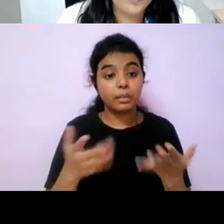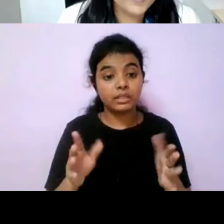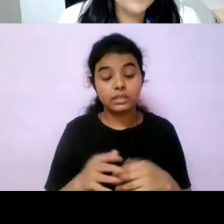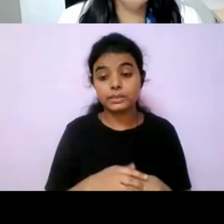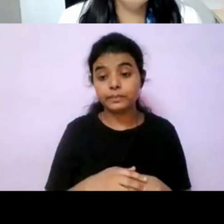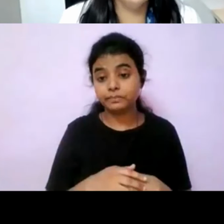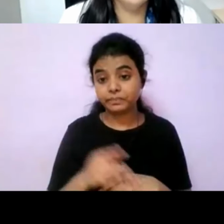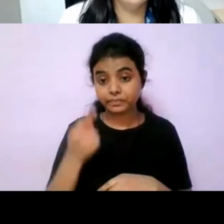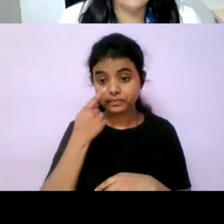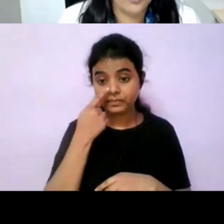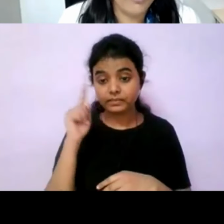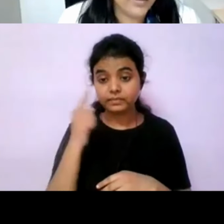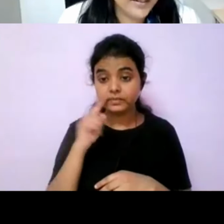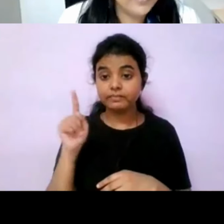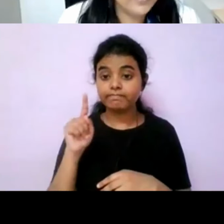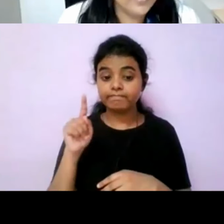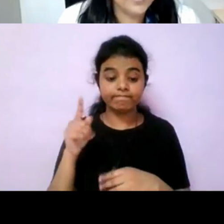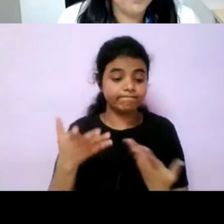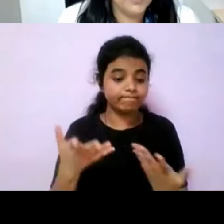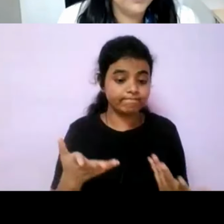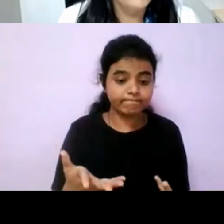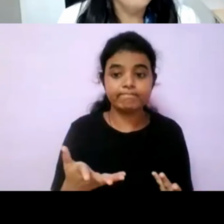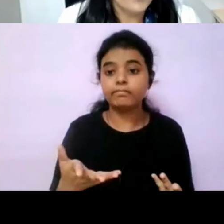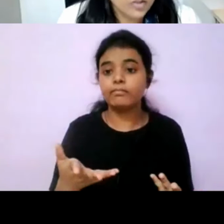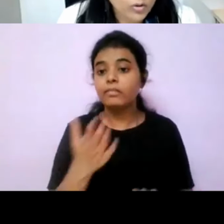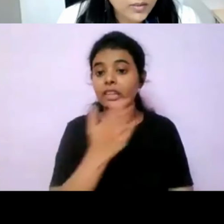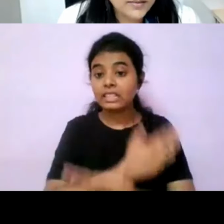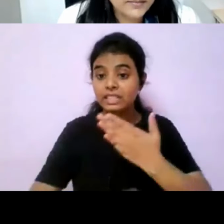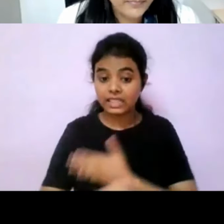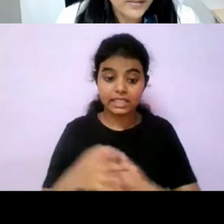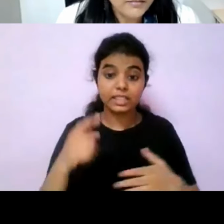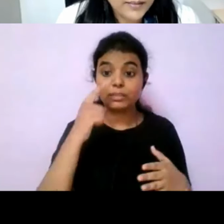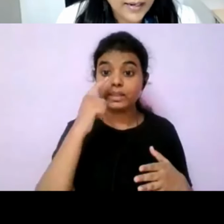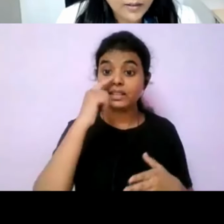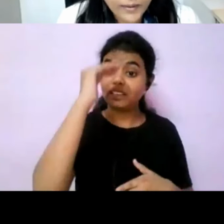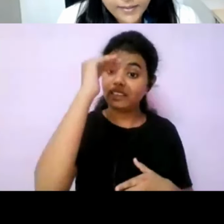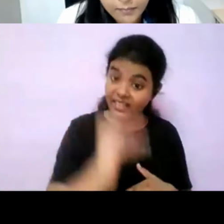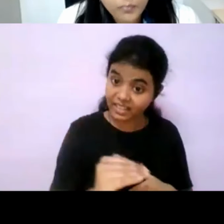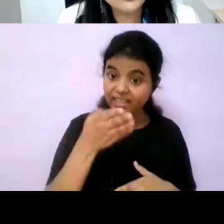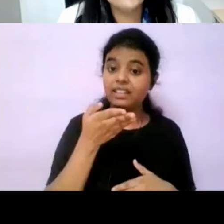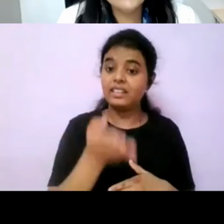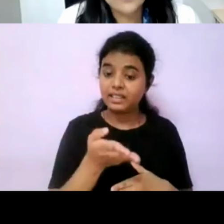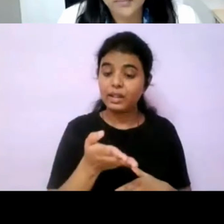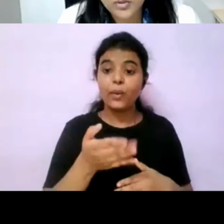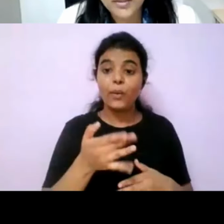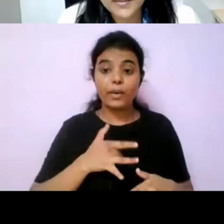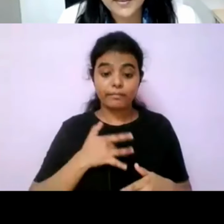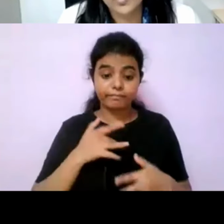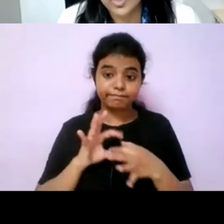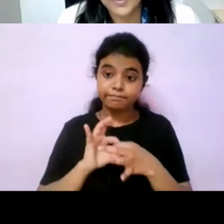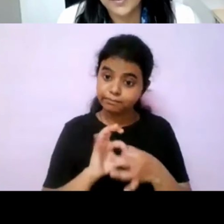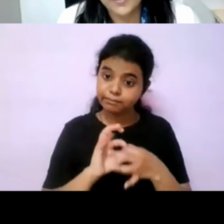to perceive the need to provide the disabled daughter with adequate emotional support and psychological care,